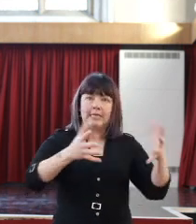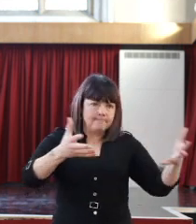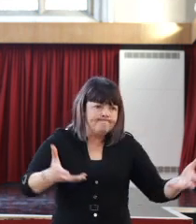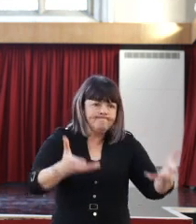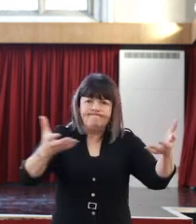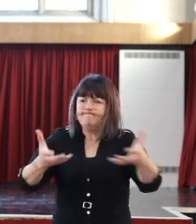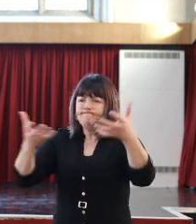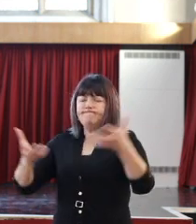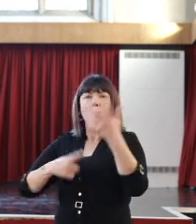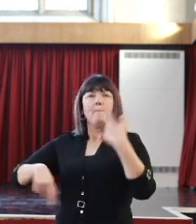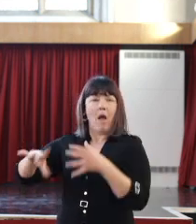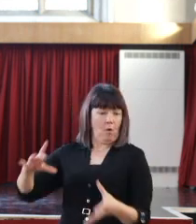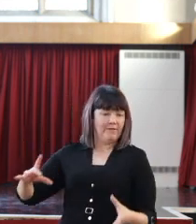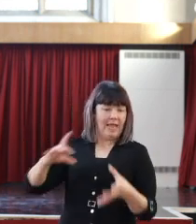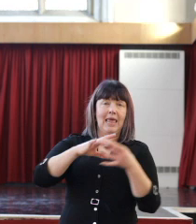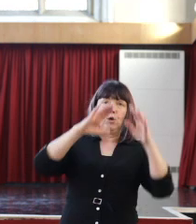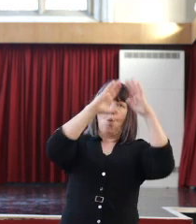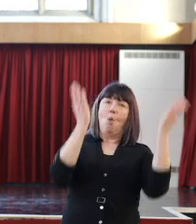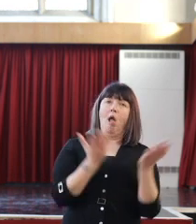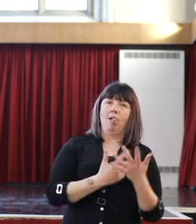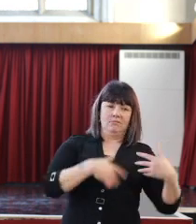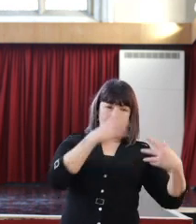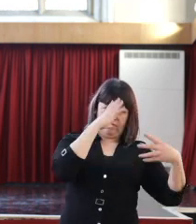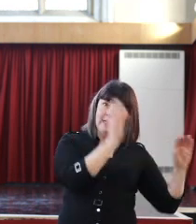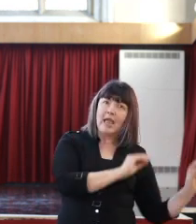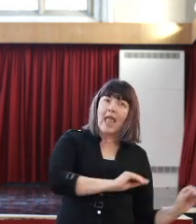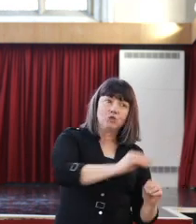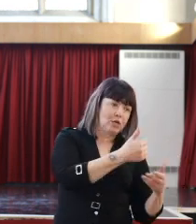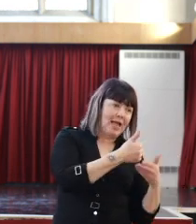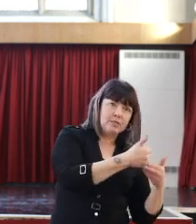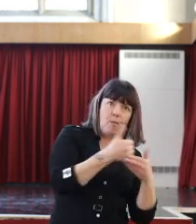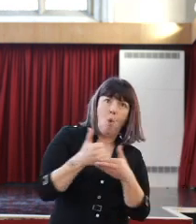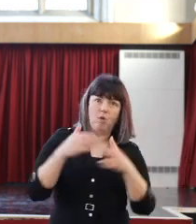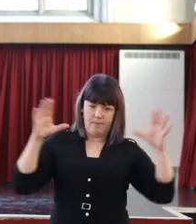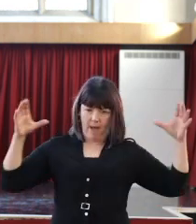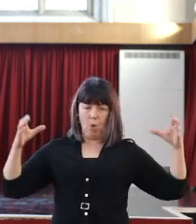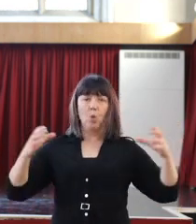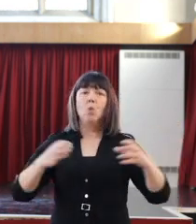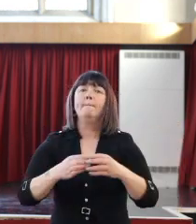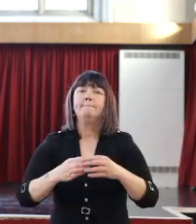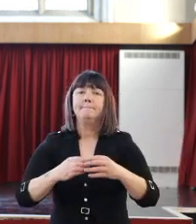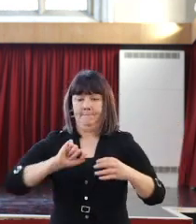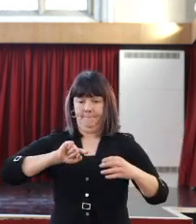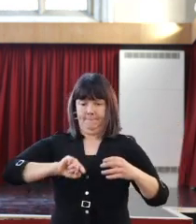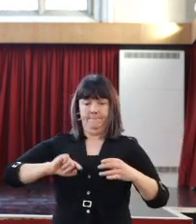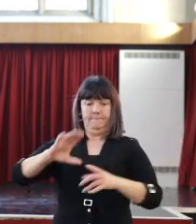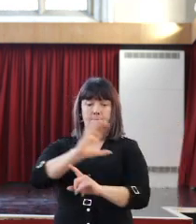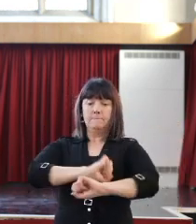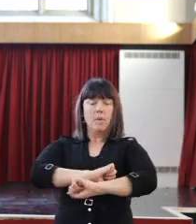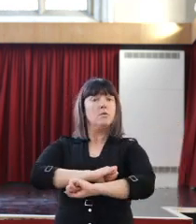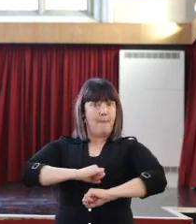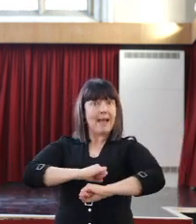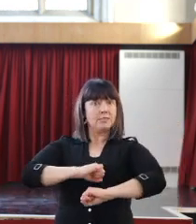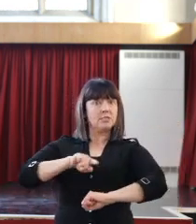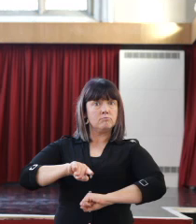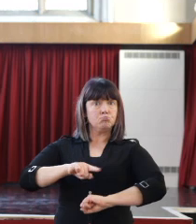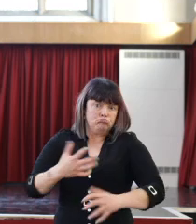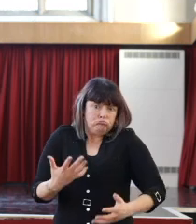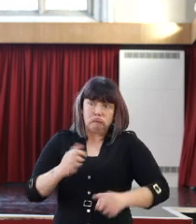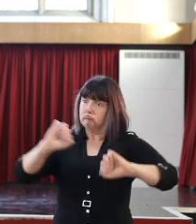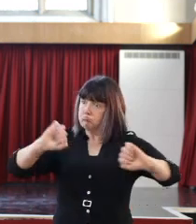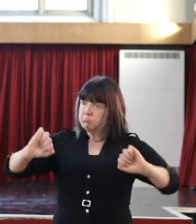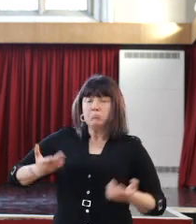best globally, which is educating and supporting people. It's an open space that's going to be accessible to